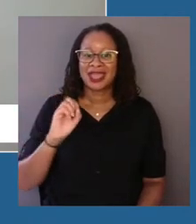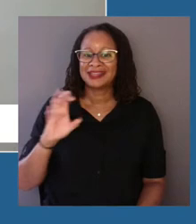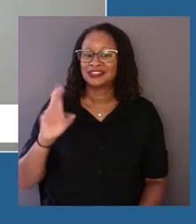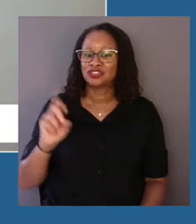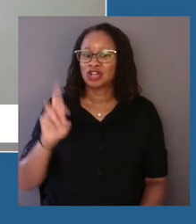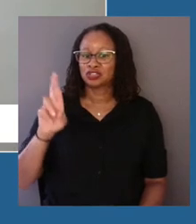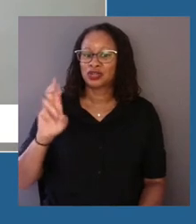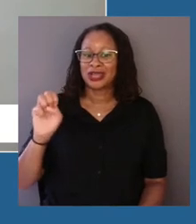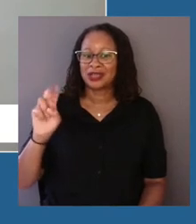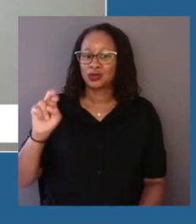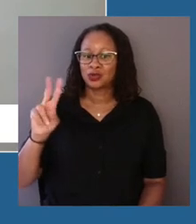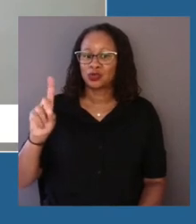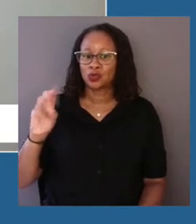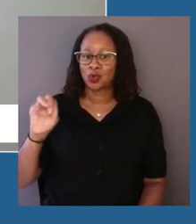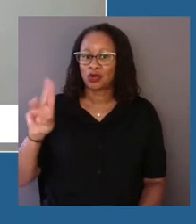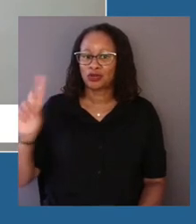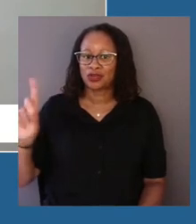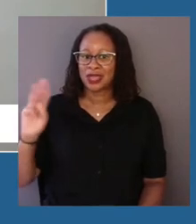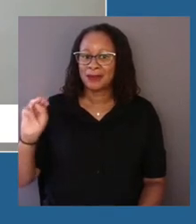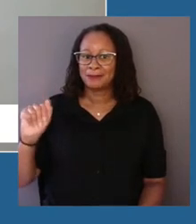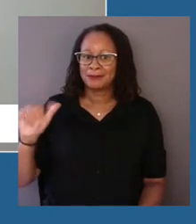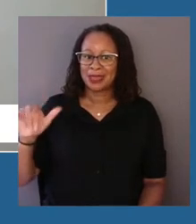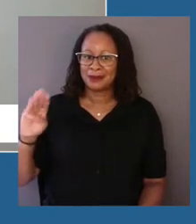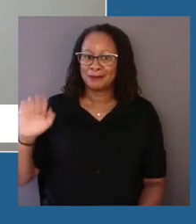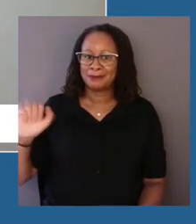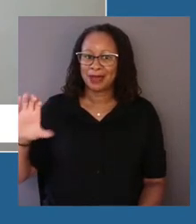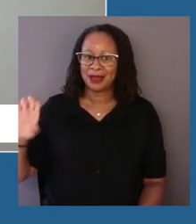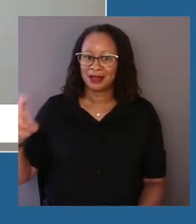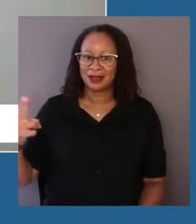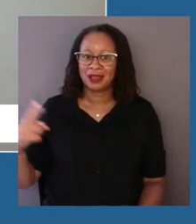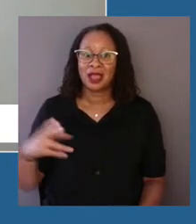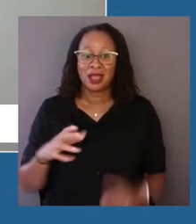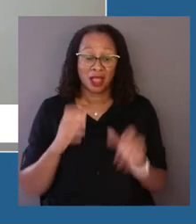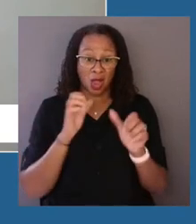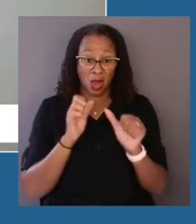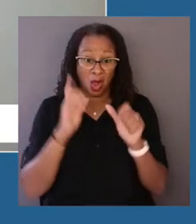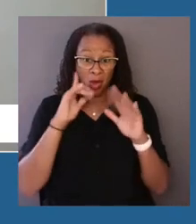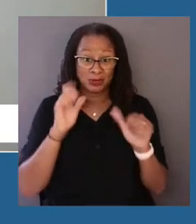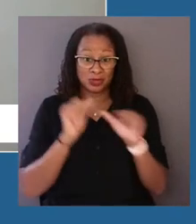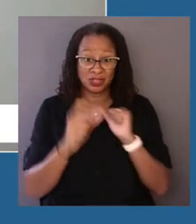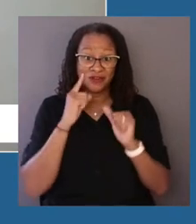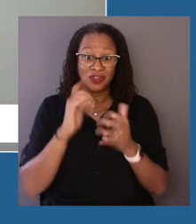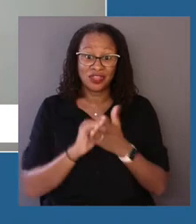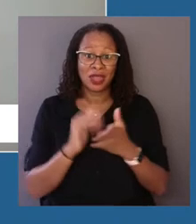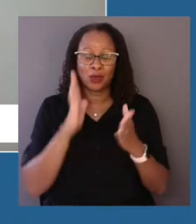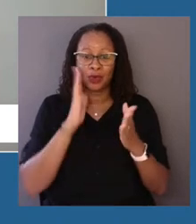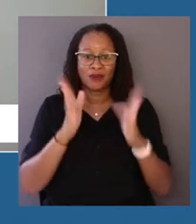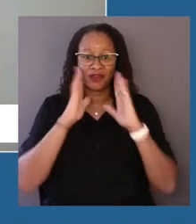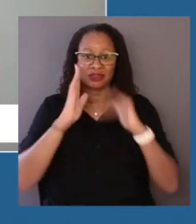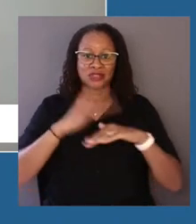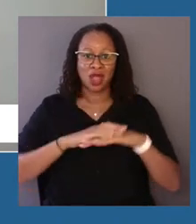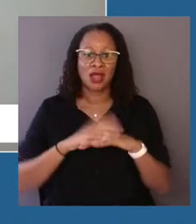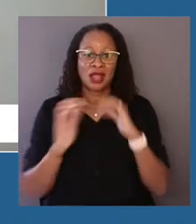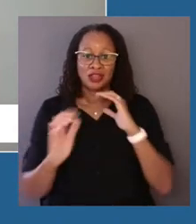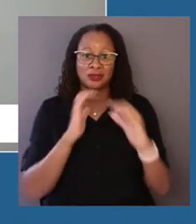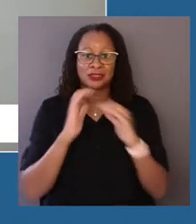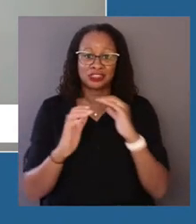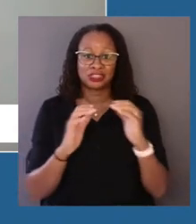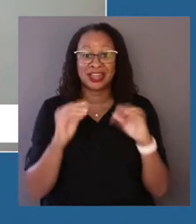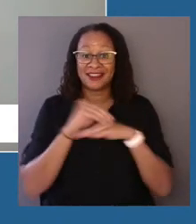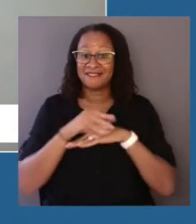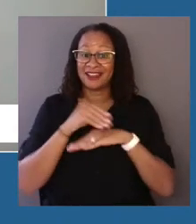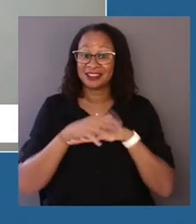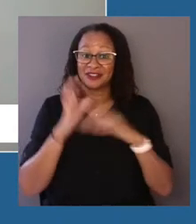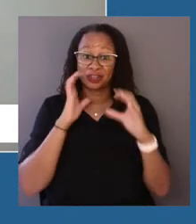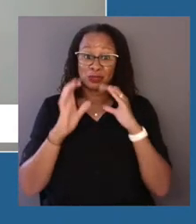So hope people will stick around for that. We'll be focusing in on communication and effective communication there, but we also wanted to speak